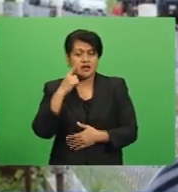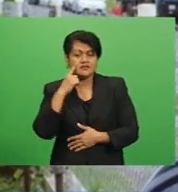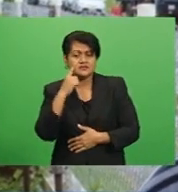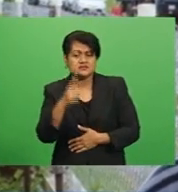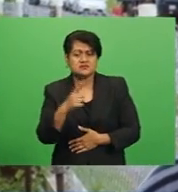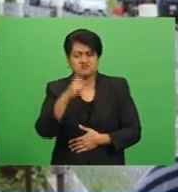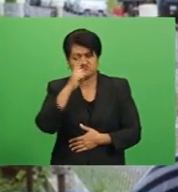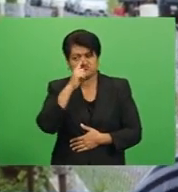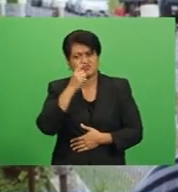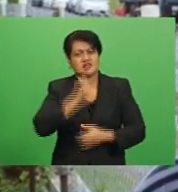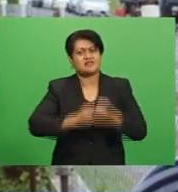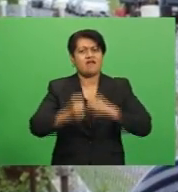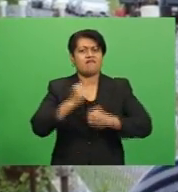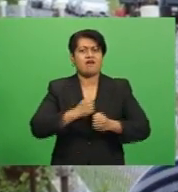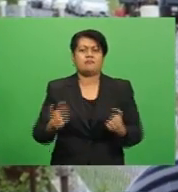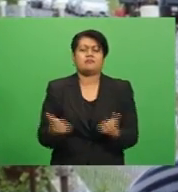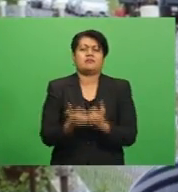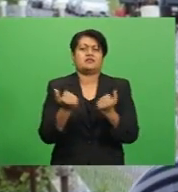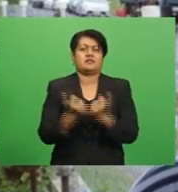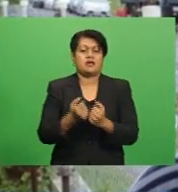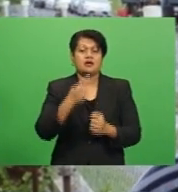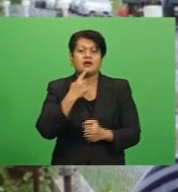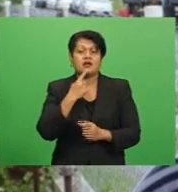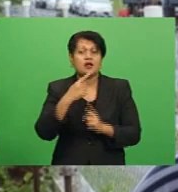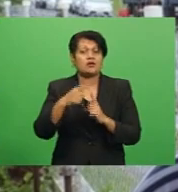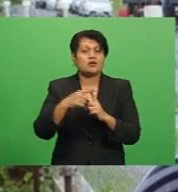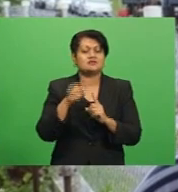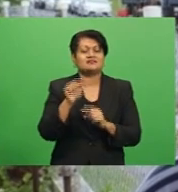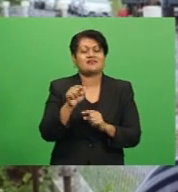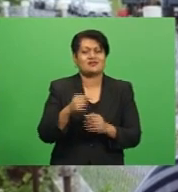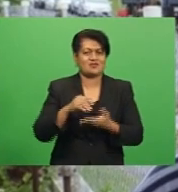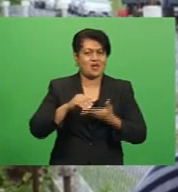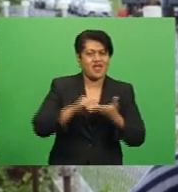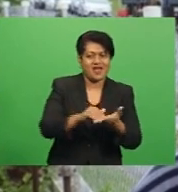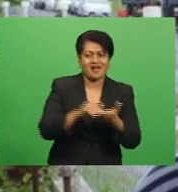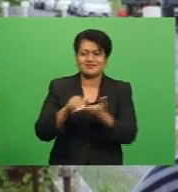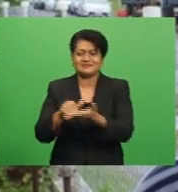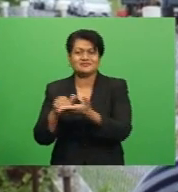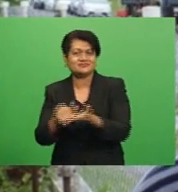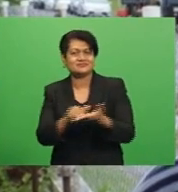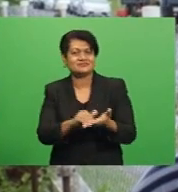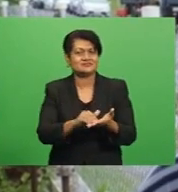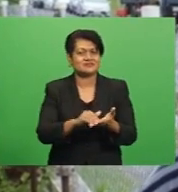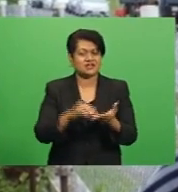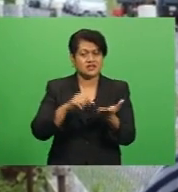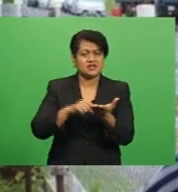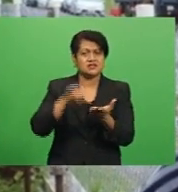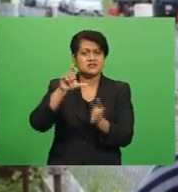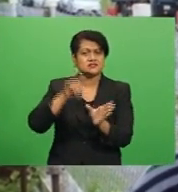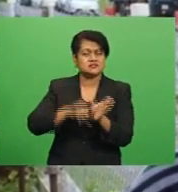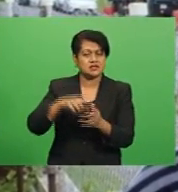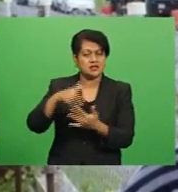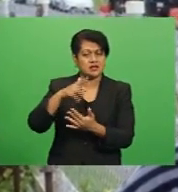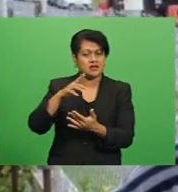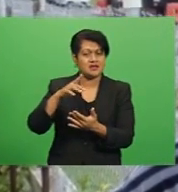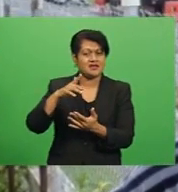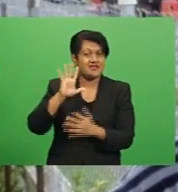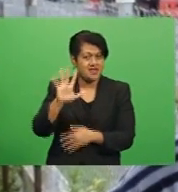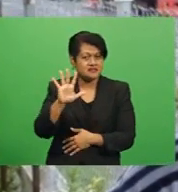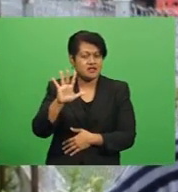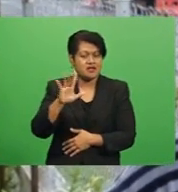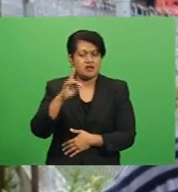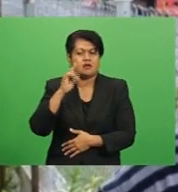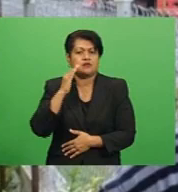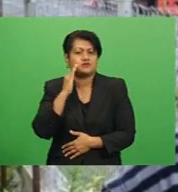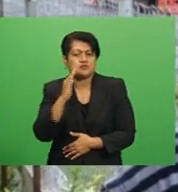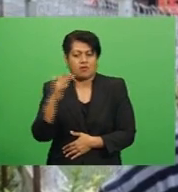suffering a lot, so Red Cross is there to help them. And like TC Yasa, we have seen how it has affected